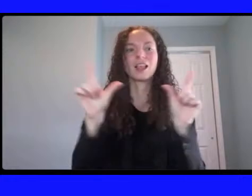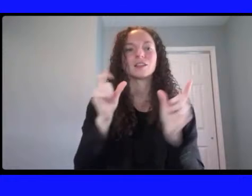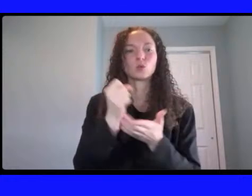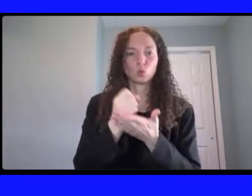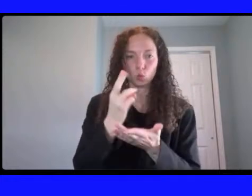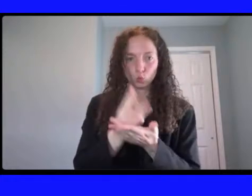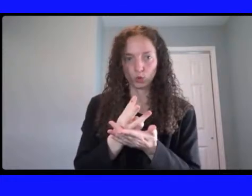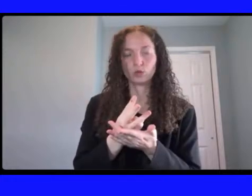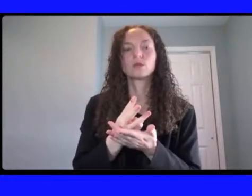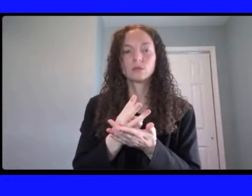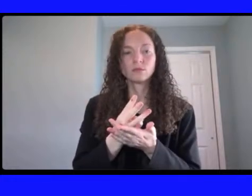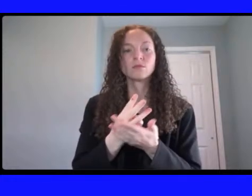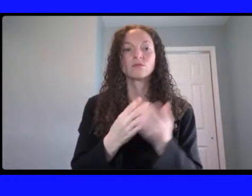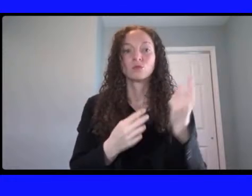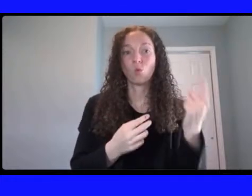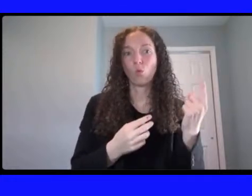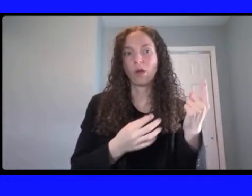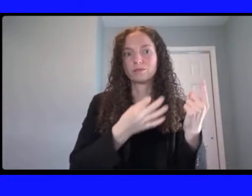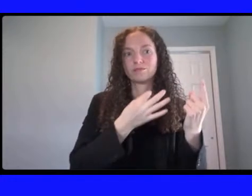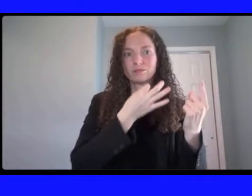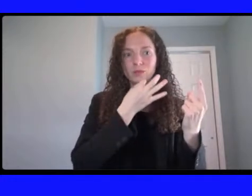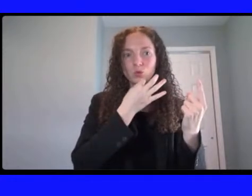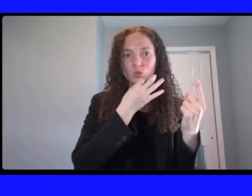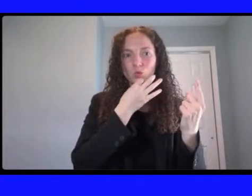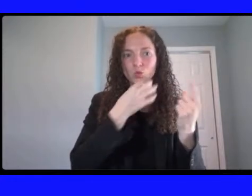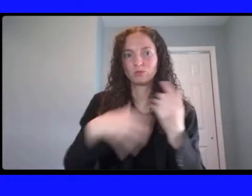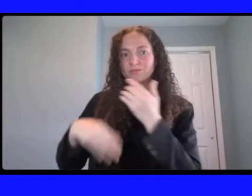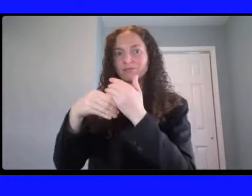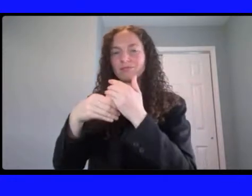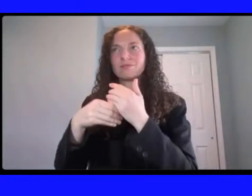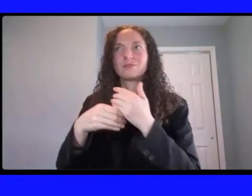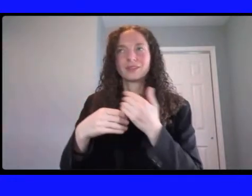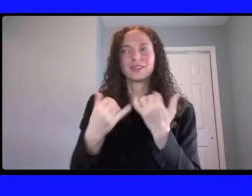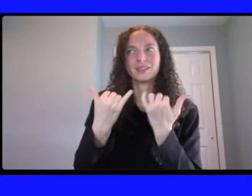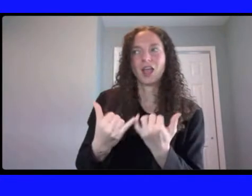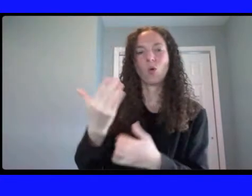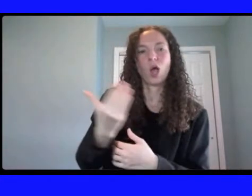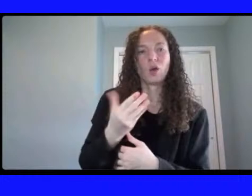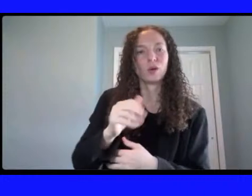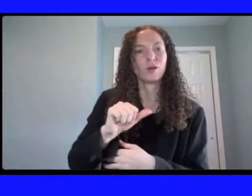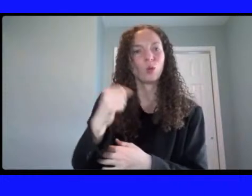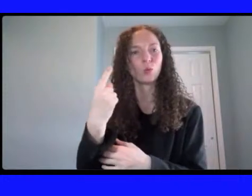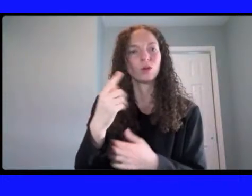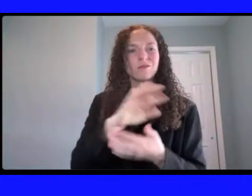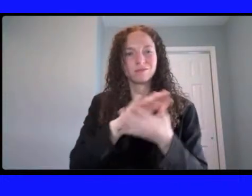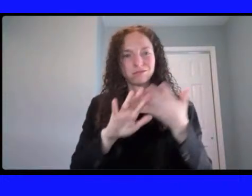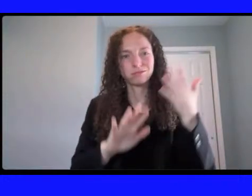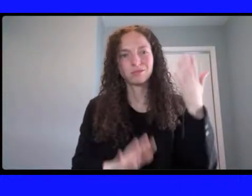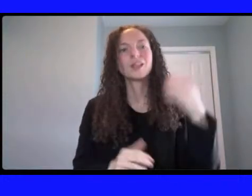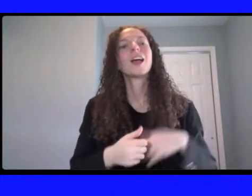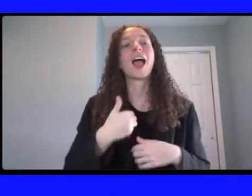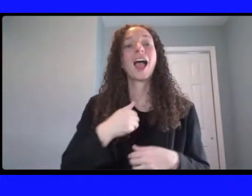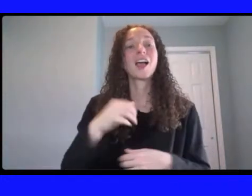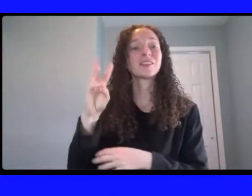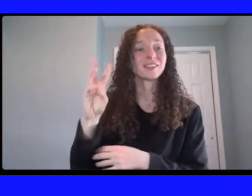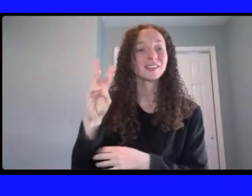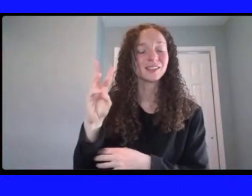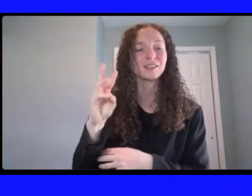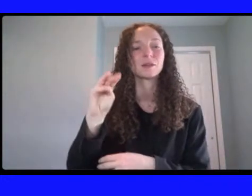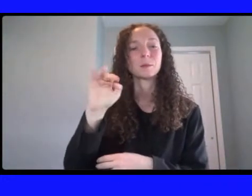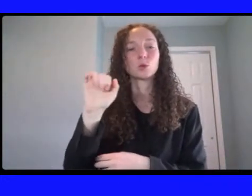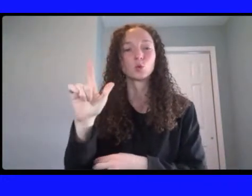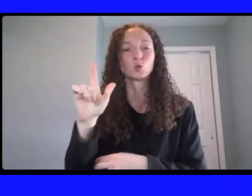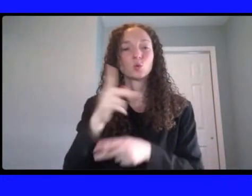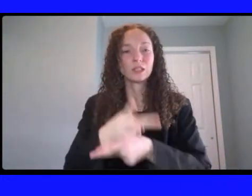over 5 years. And as you'll see in the next slide, we've exceeded that goal. We have it implemented in,